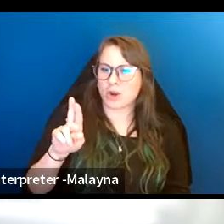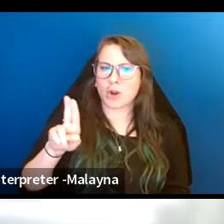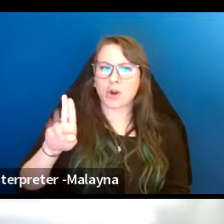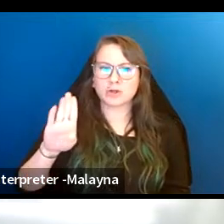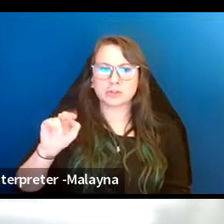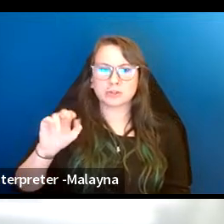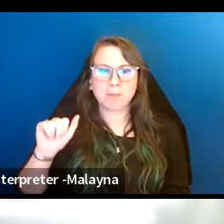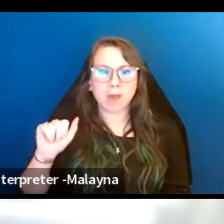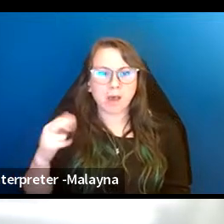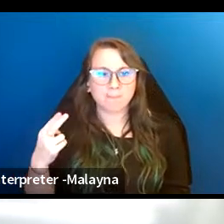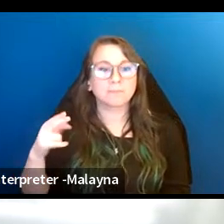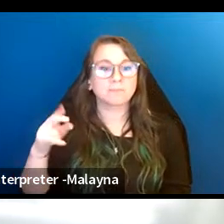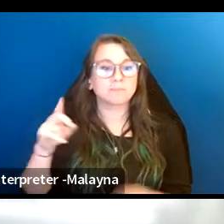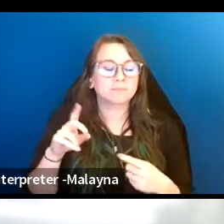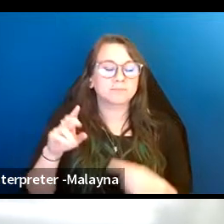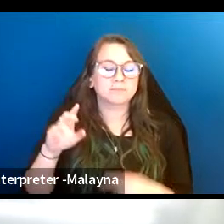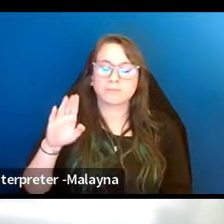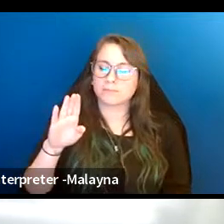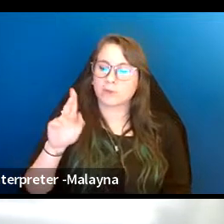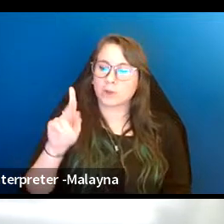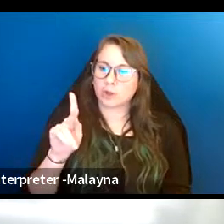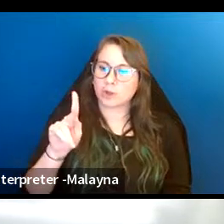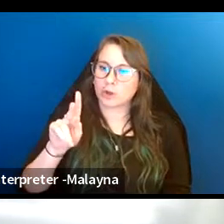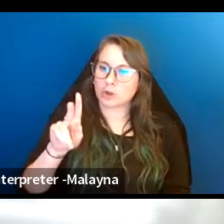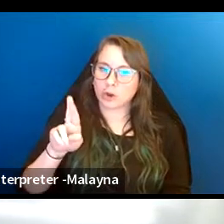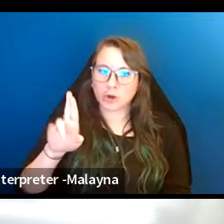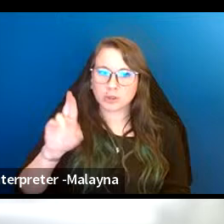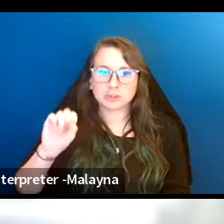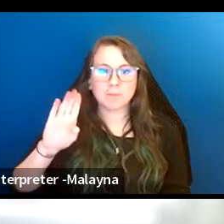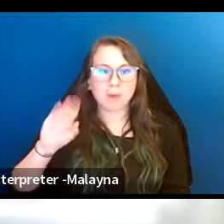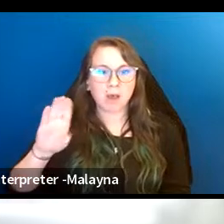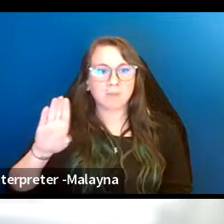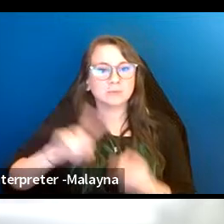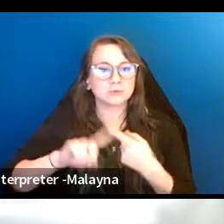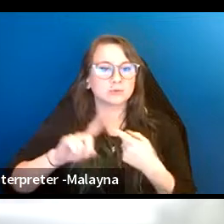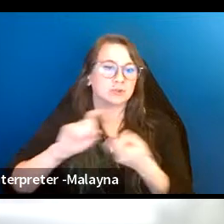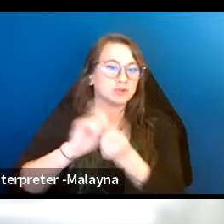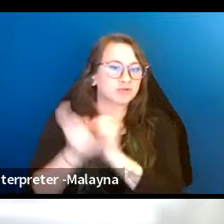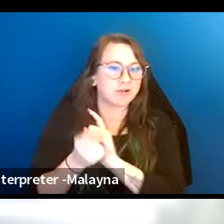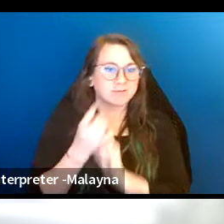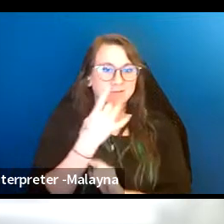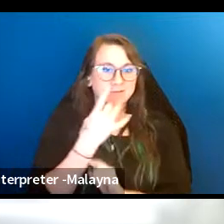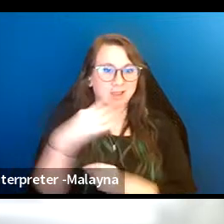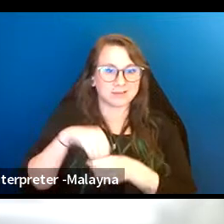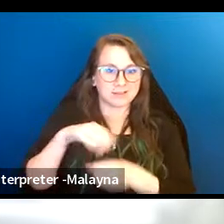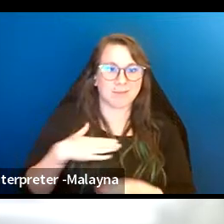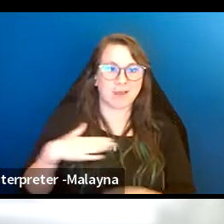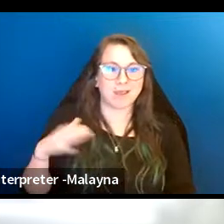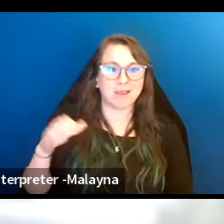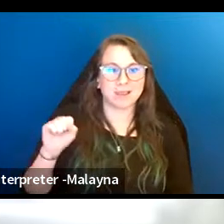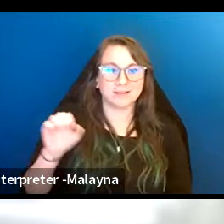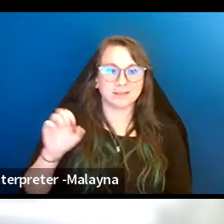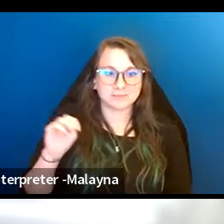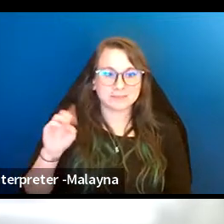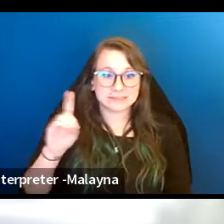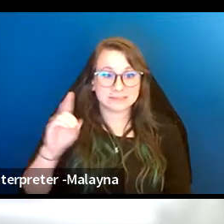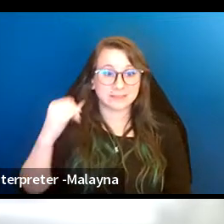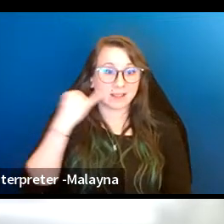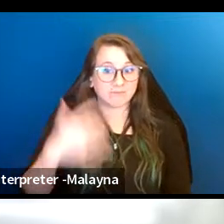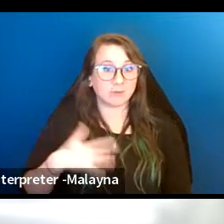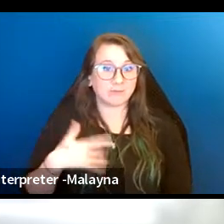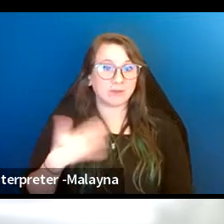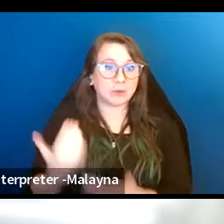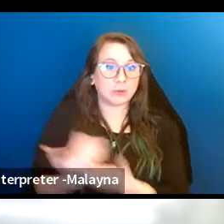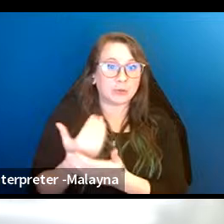the lighting wattage throughout my single member district. So if there's anyone else that feels that the newly installed